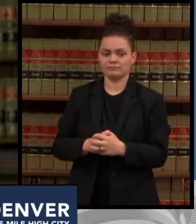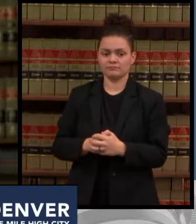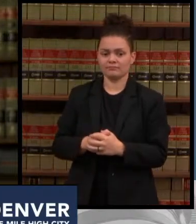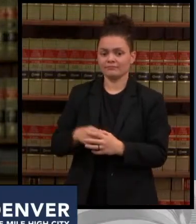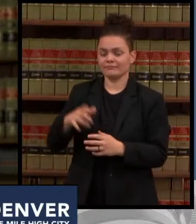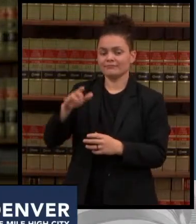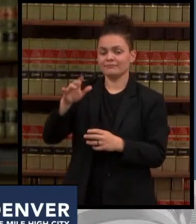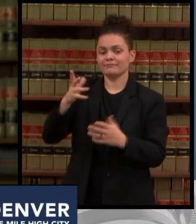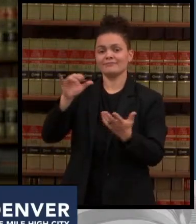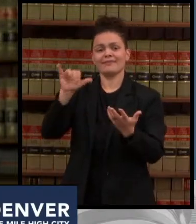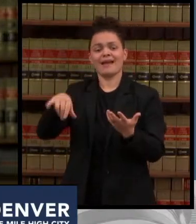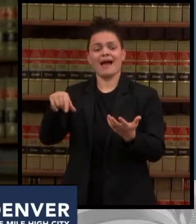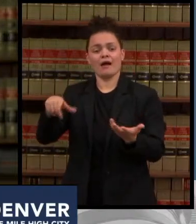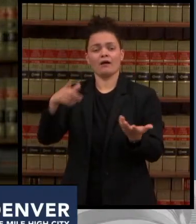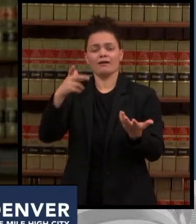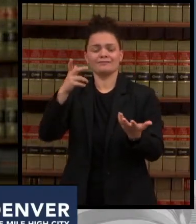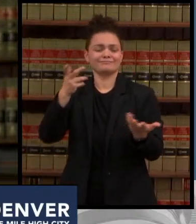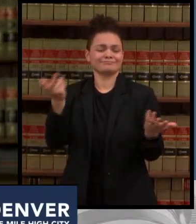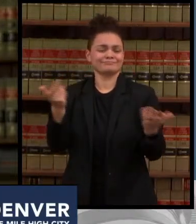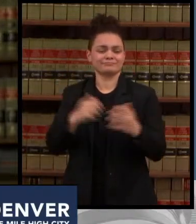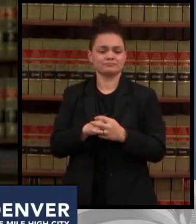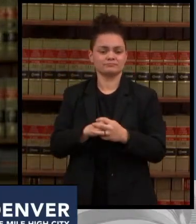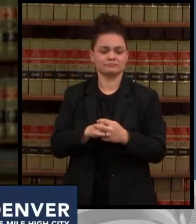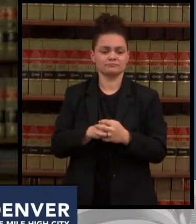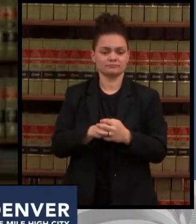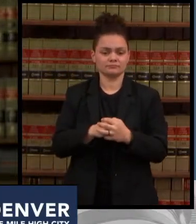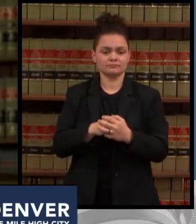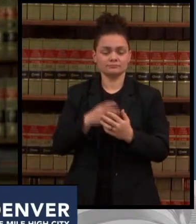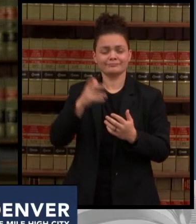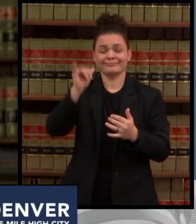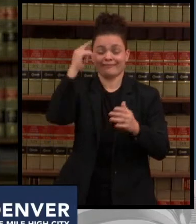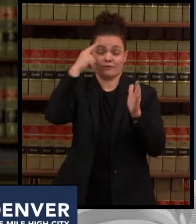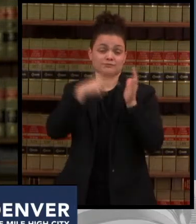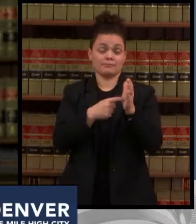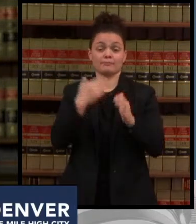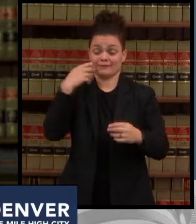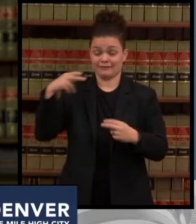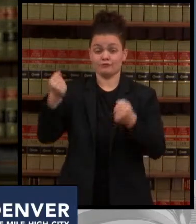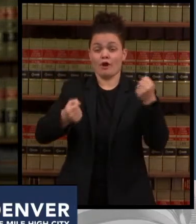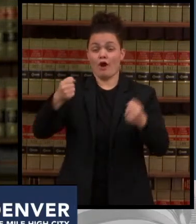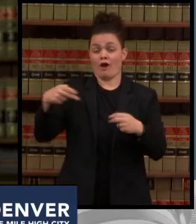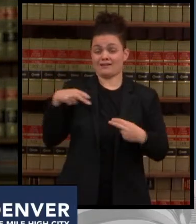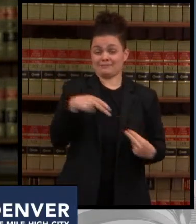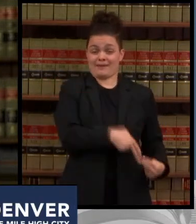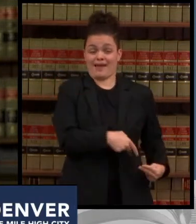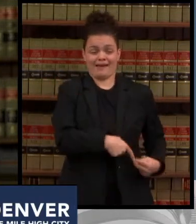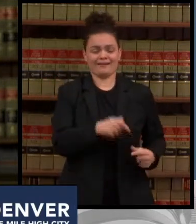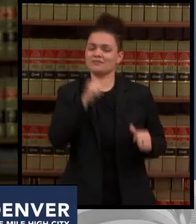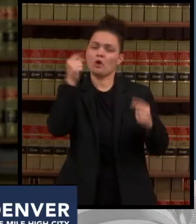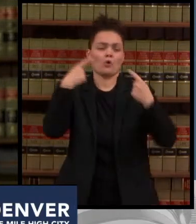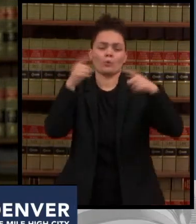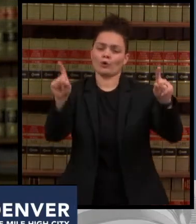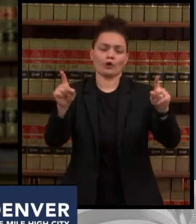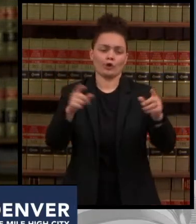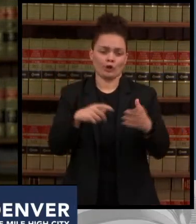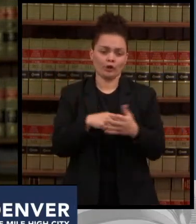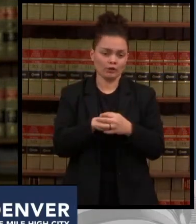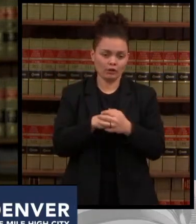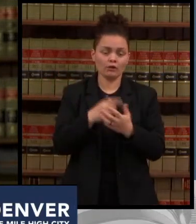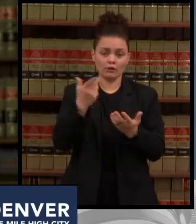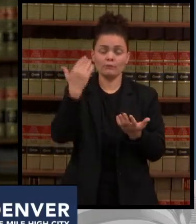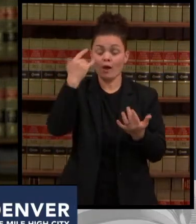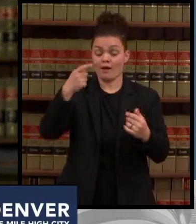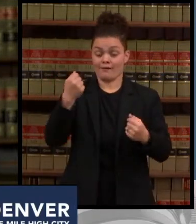don't work because some people who wear seatbelts and got in an accident still had to go to the hospital. These are safe